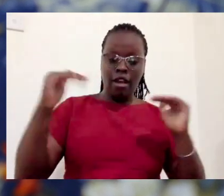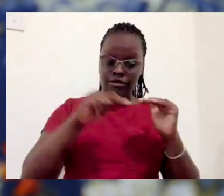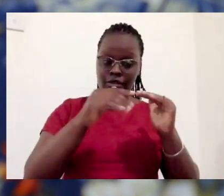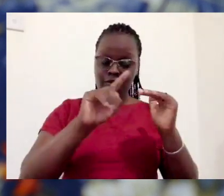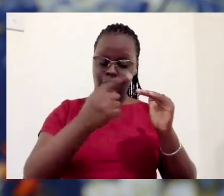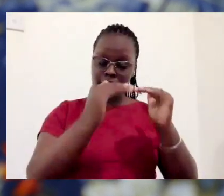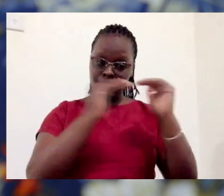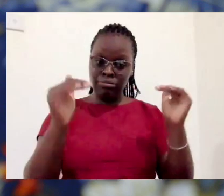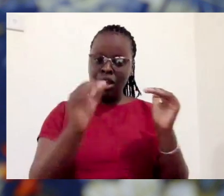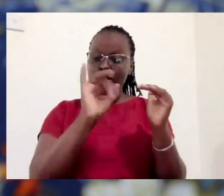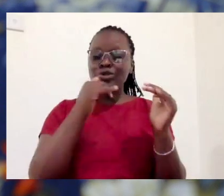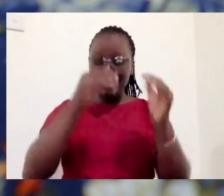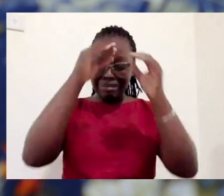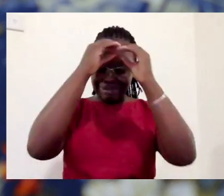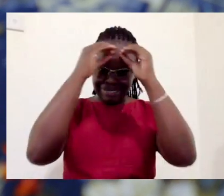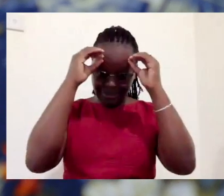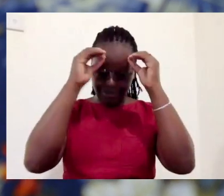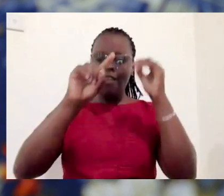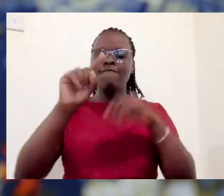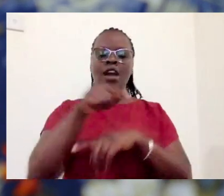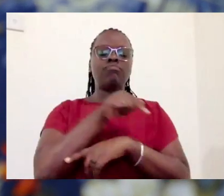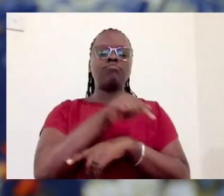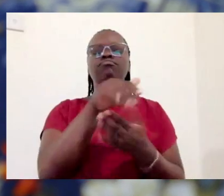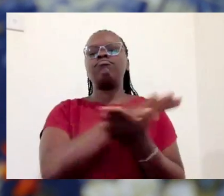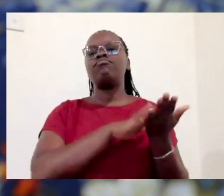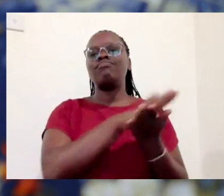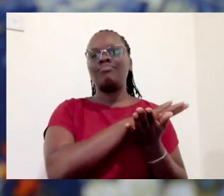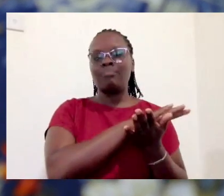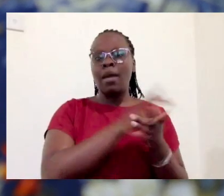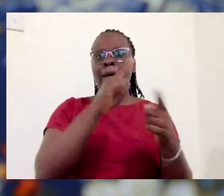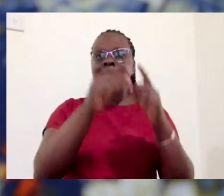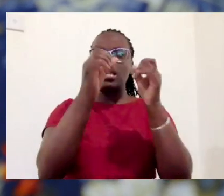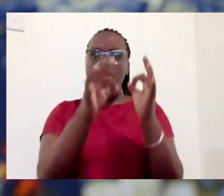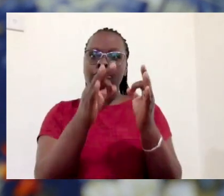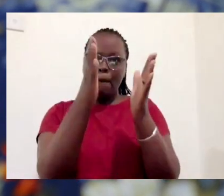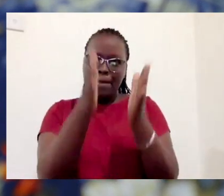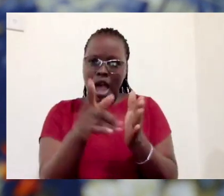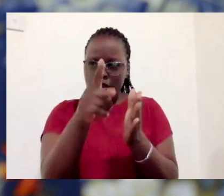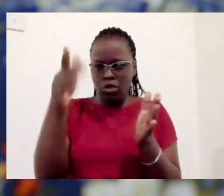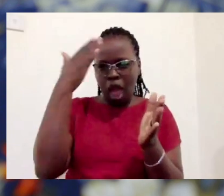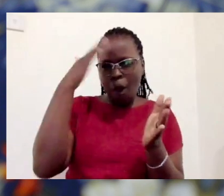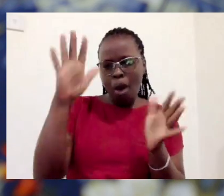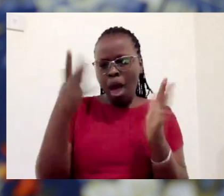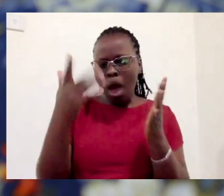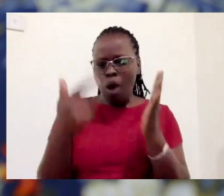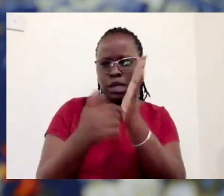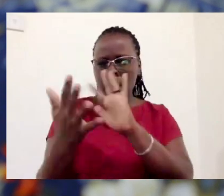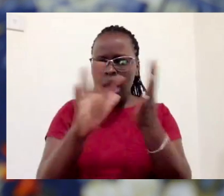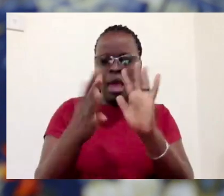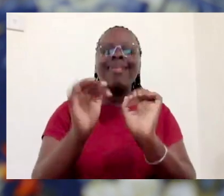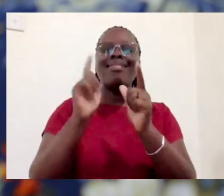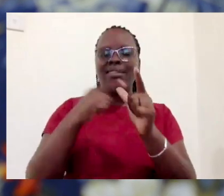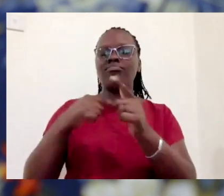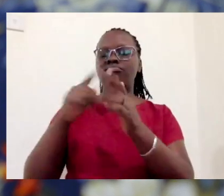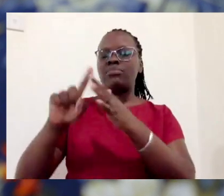we make sure that for those who know nothing at all, there is something for them. There is a way they can start up